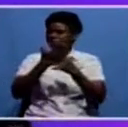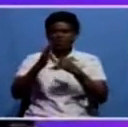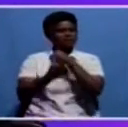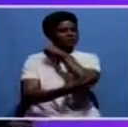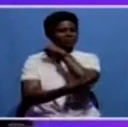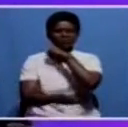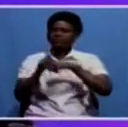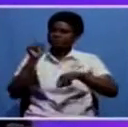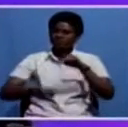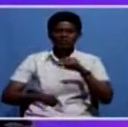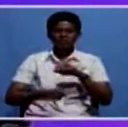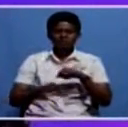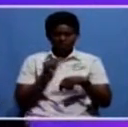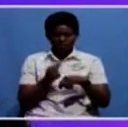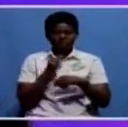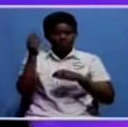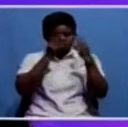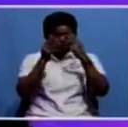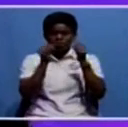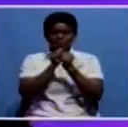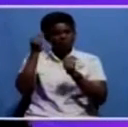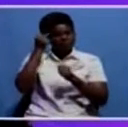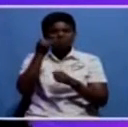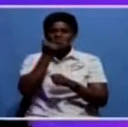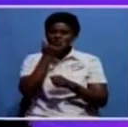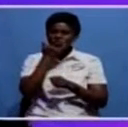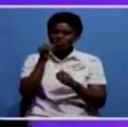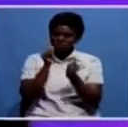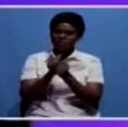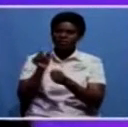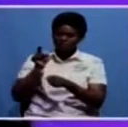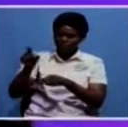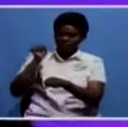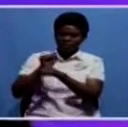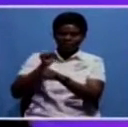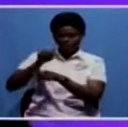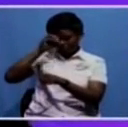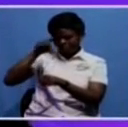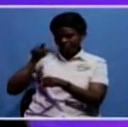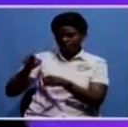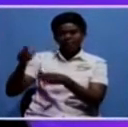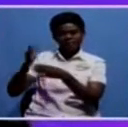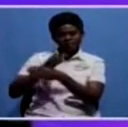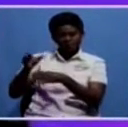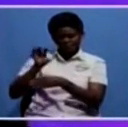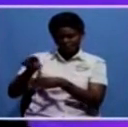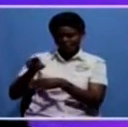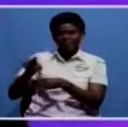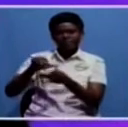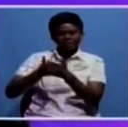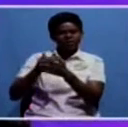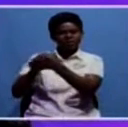our concern as government is there must be something wrong with our relationship. Because if there's business in this sector, how come our